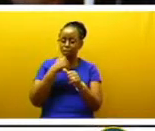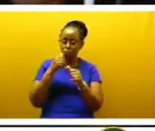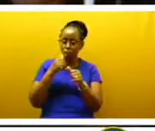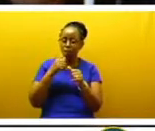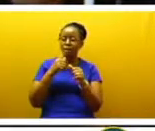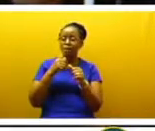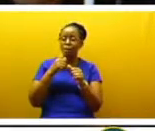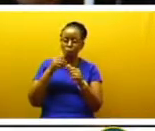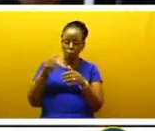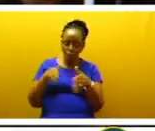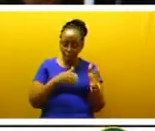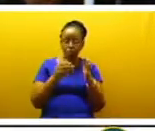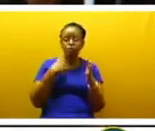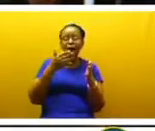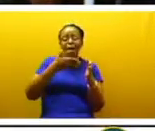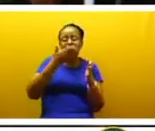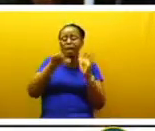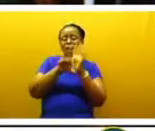justification.